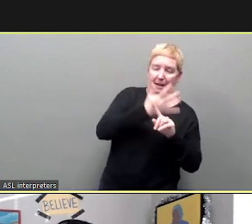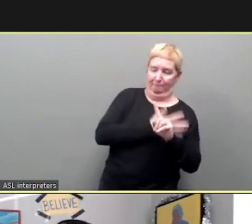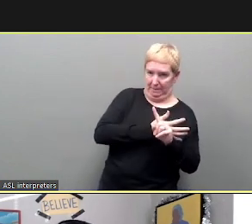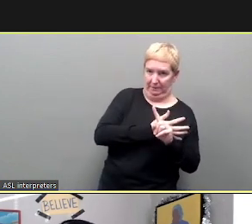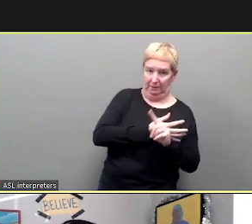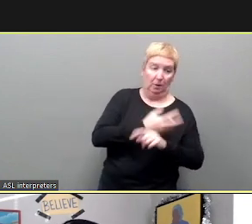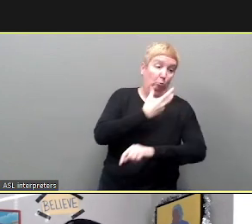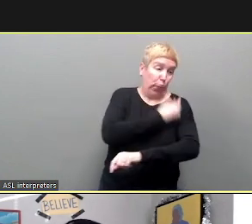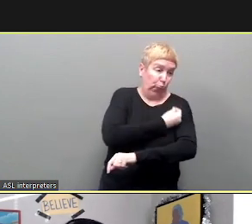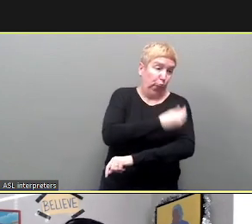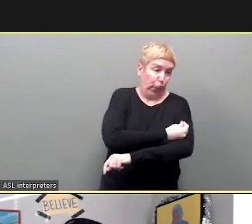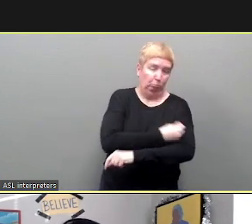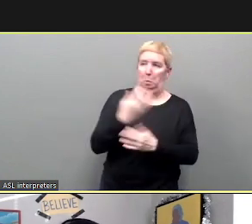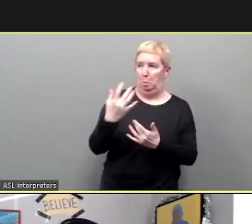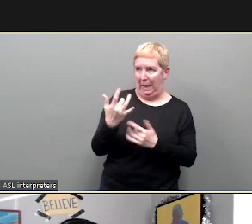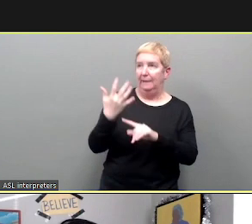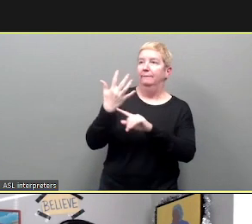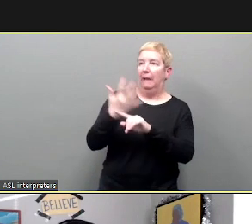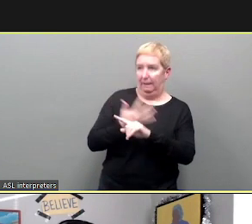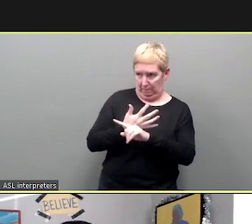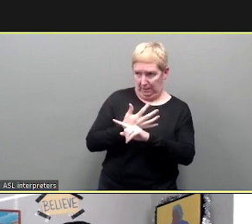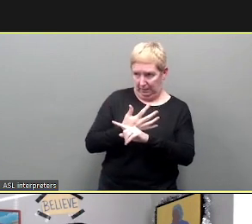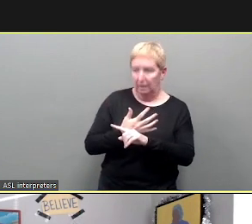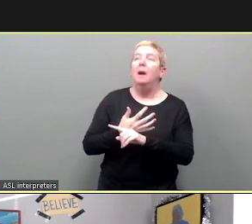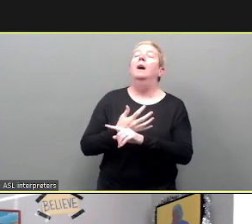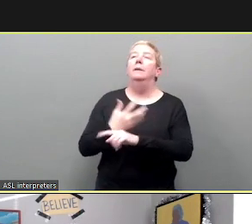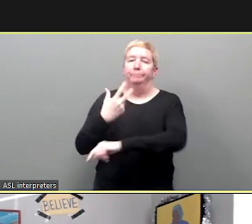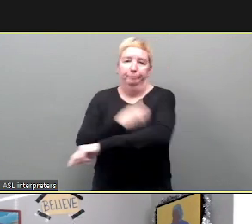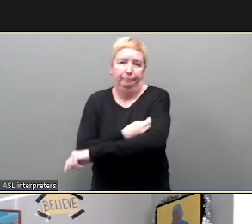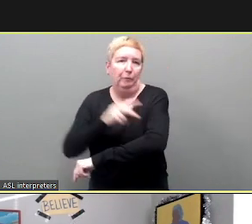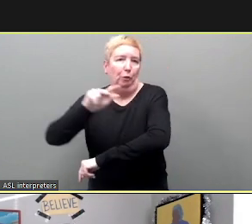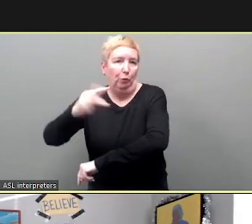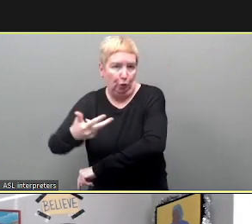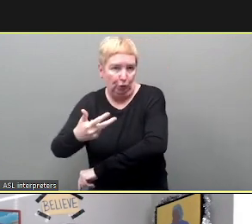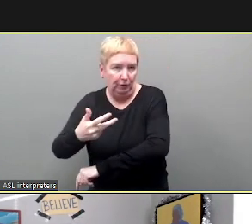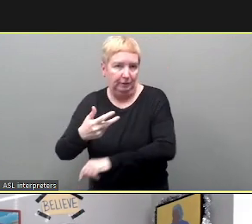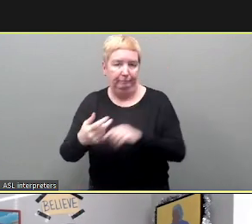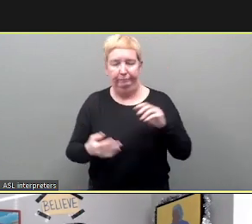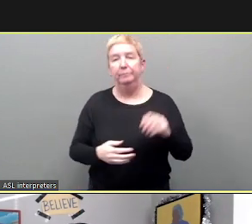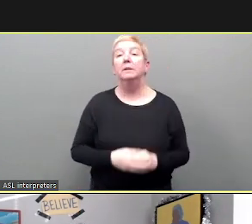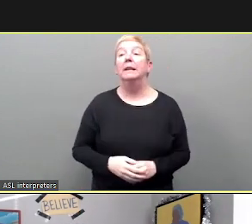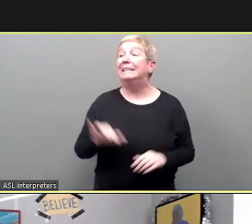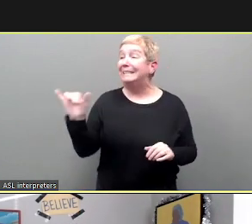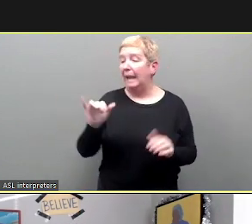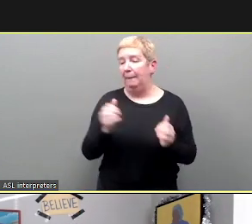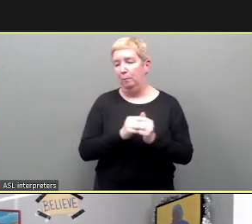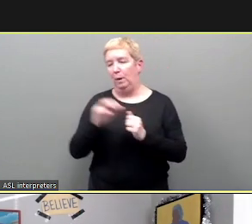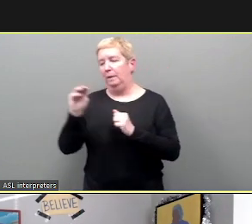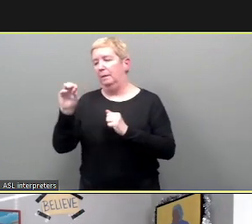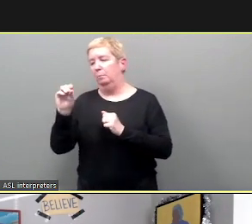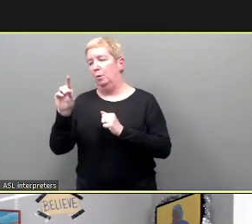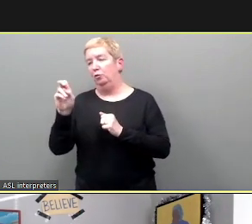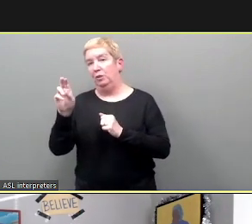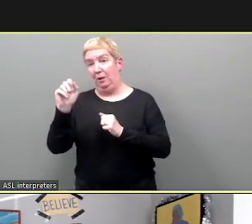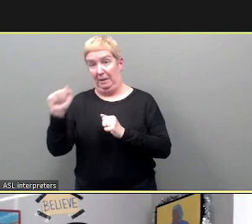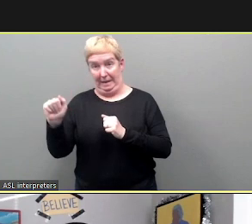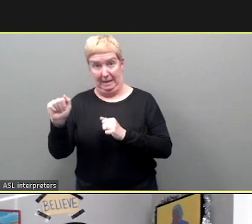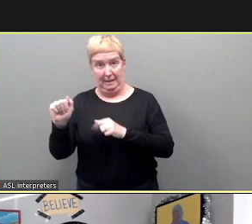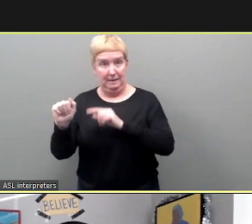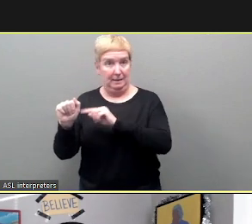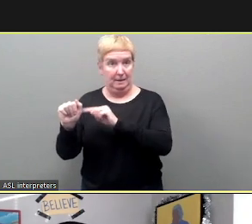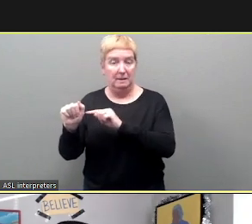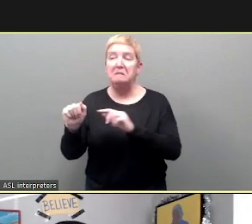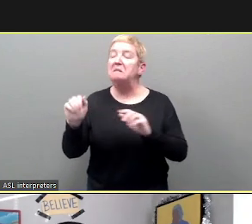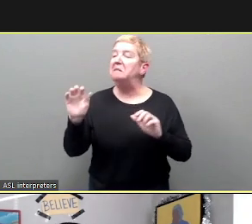series. So that's 3 doses in total. The same thing with Moderna. Moderna is actually, you can get